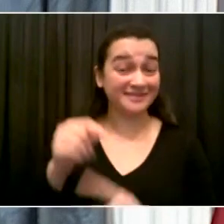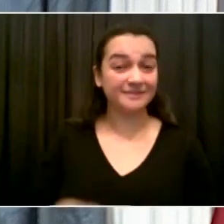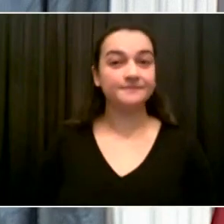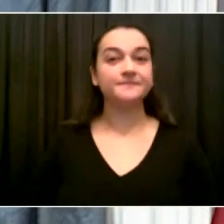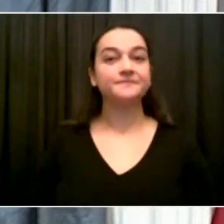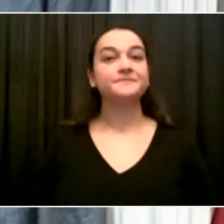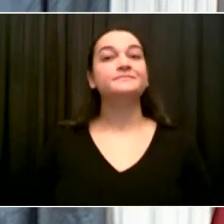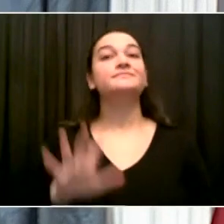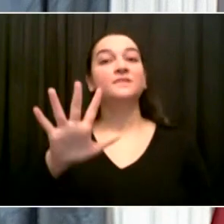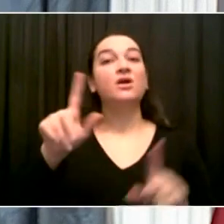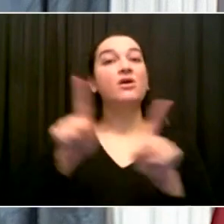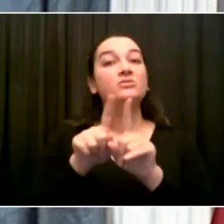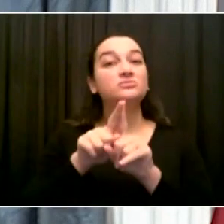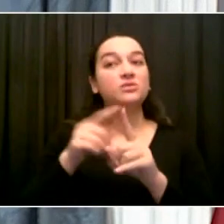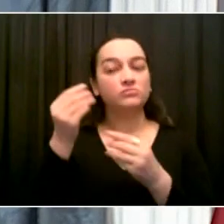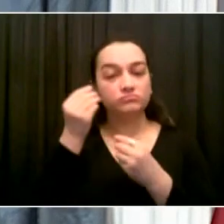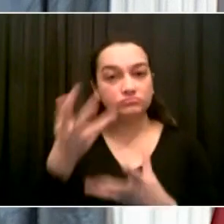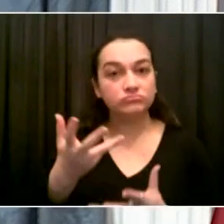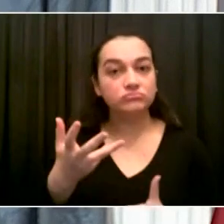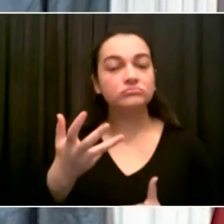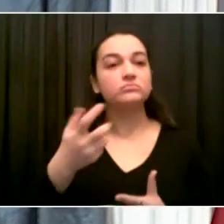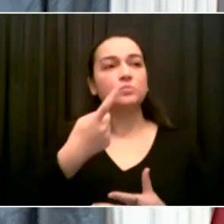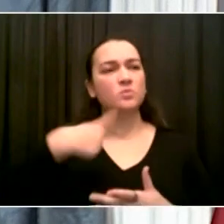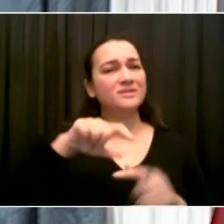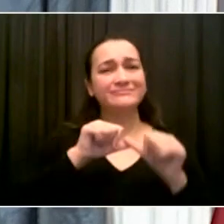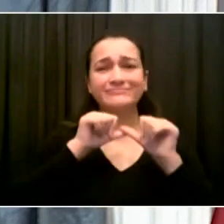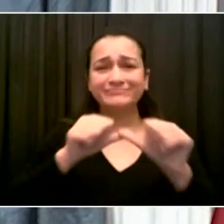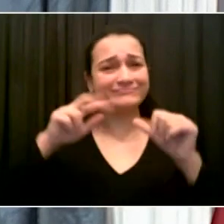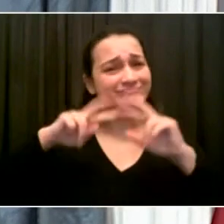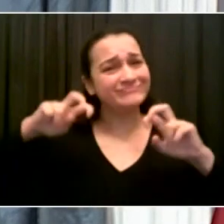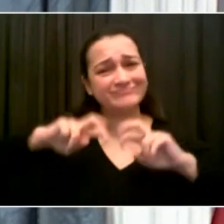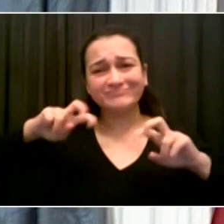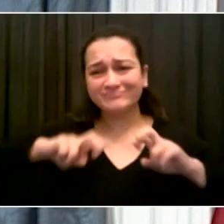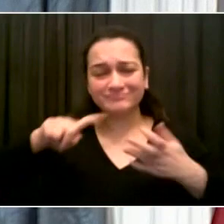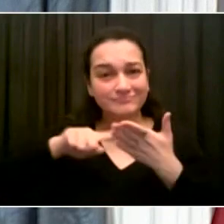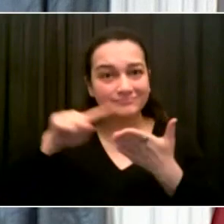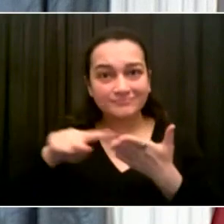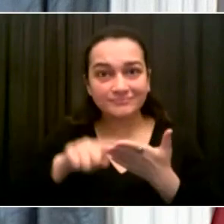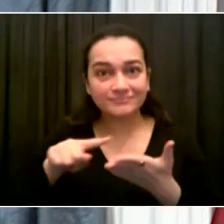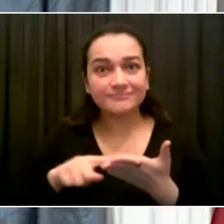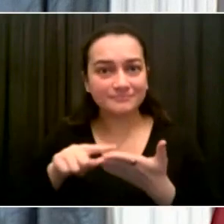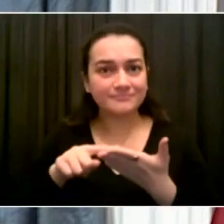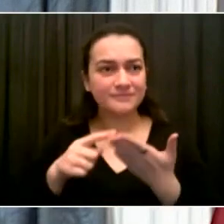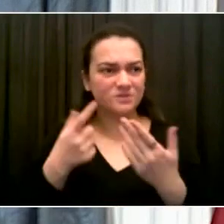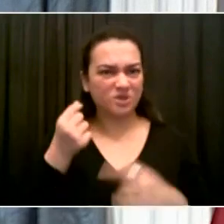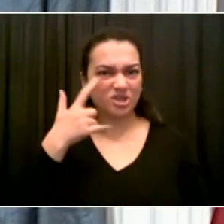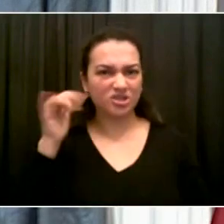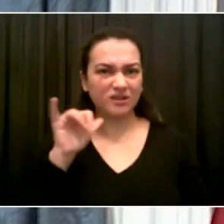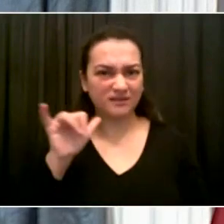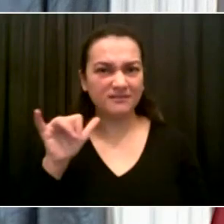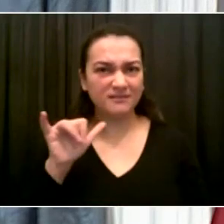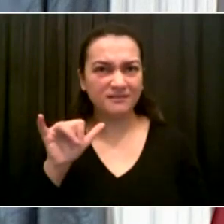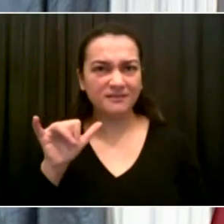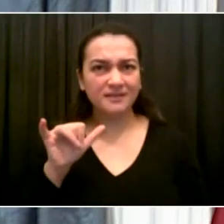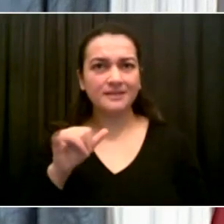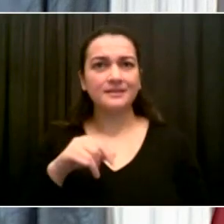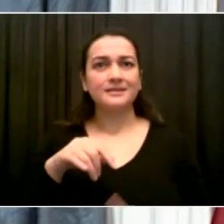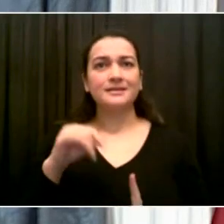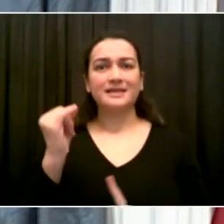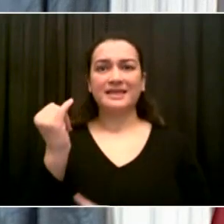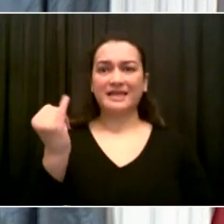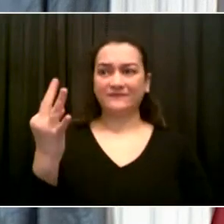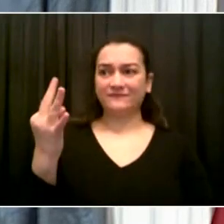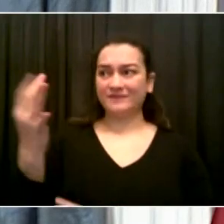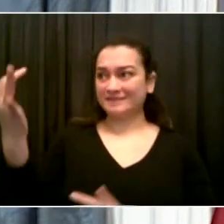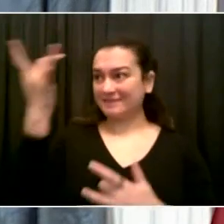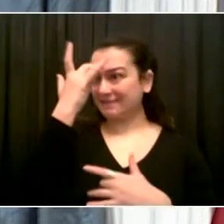COVID. So the post-acute COVID syndrome is something that is only beginning to acquire a definition and some understanding in the medical community, but we're far